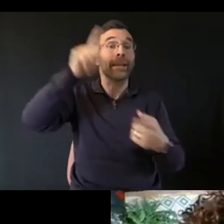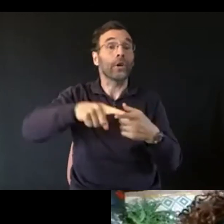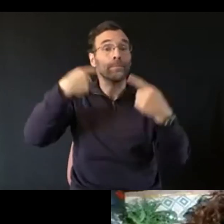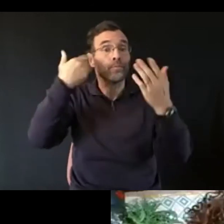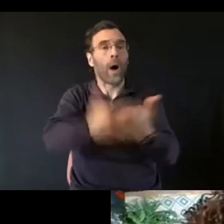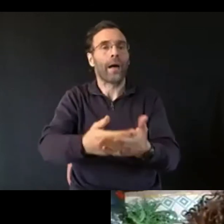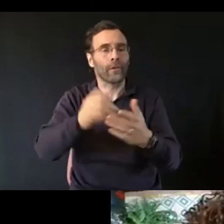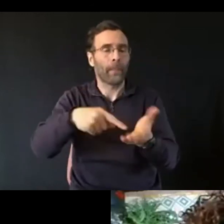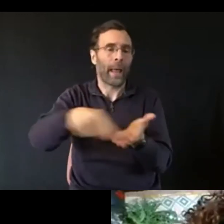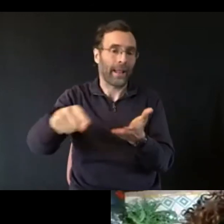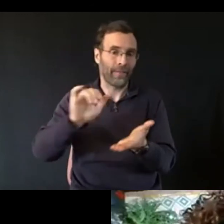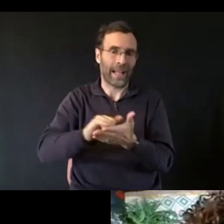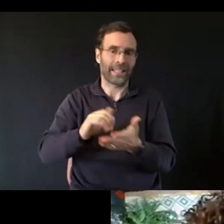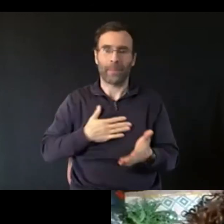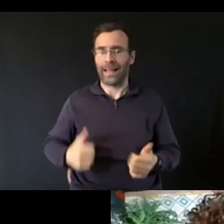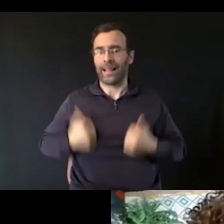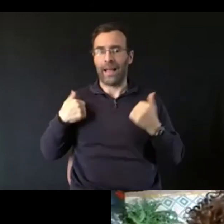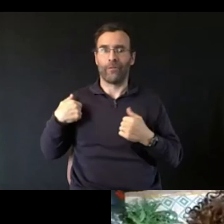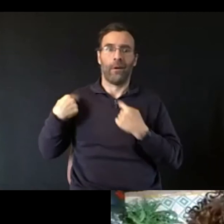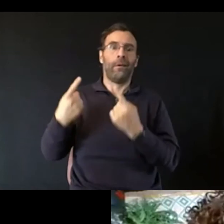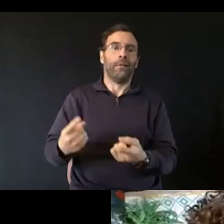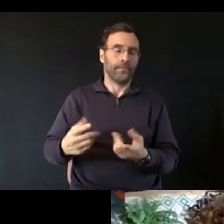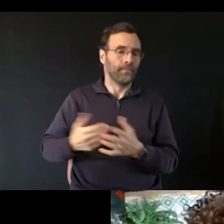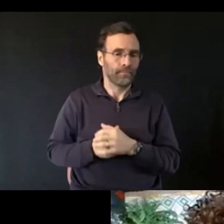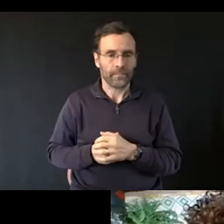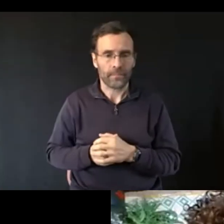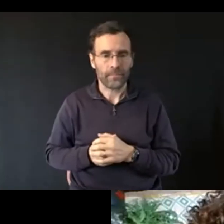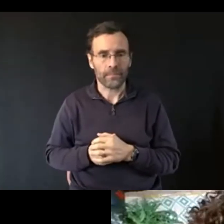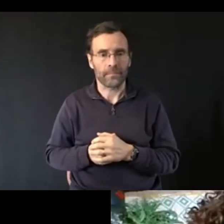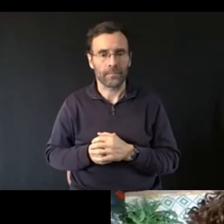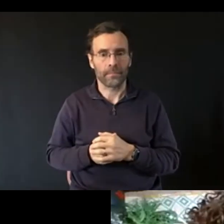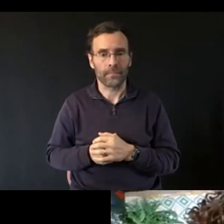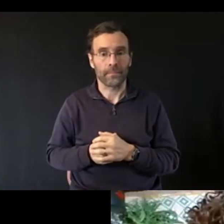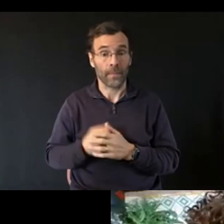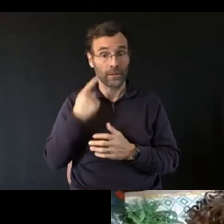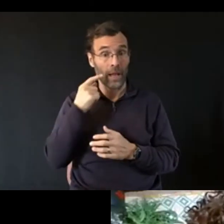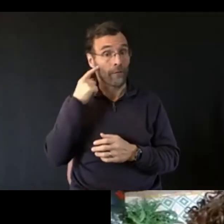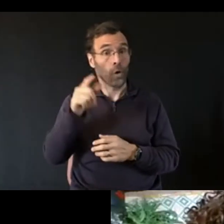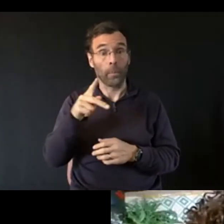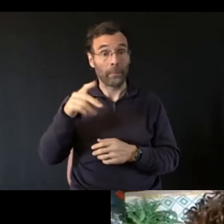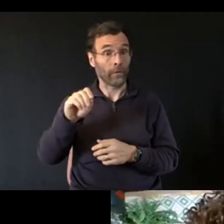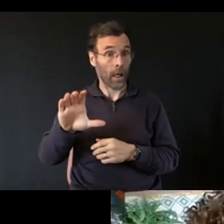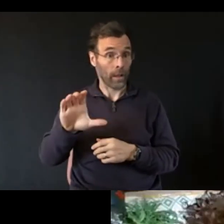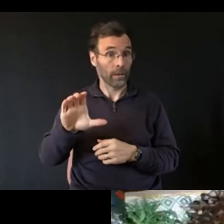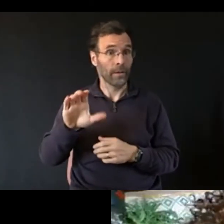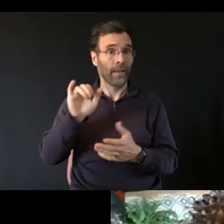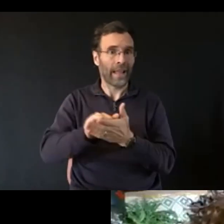sort of how my life has been all my life. And I would say for people of color, that's what you're